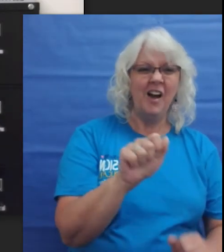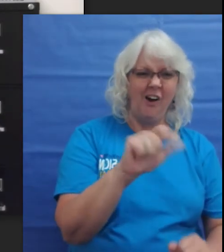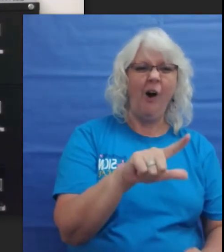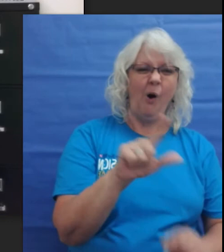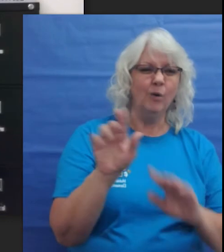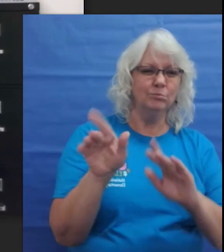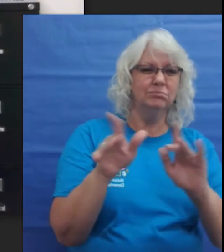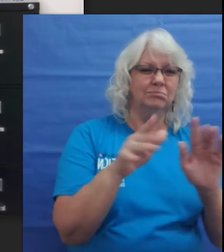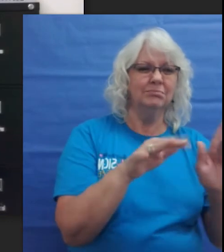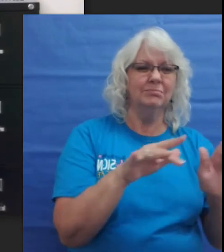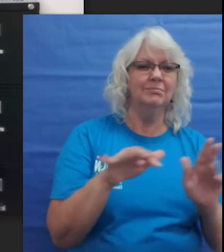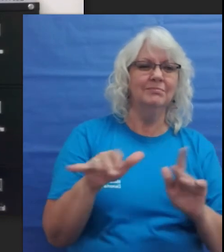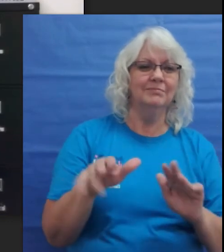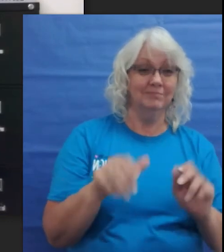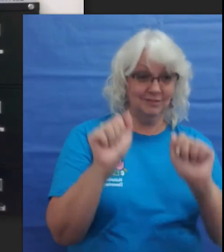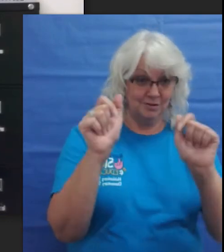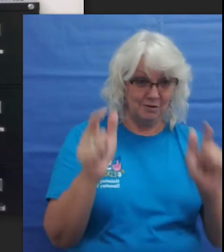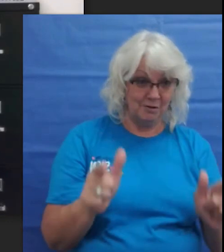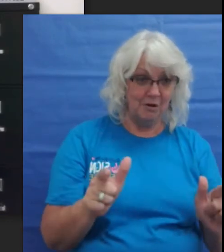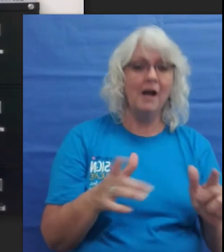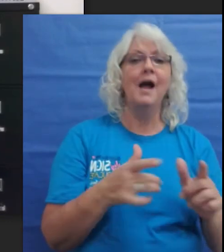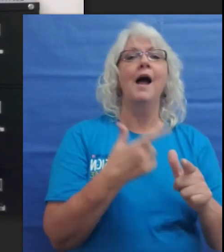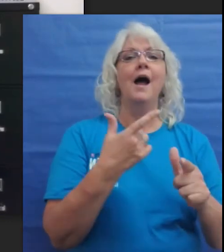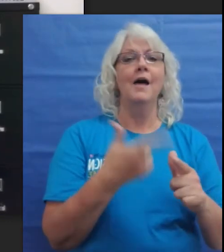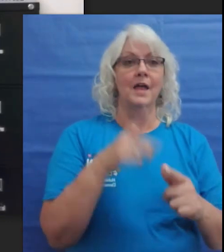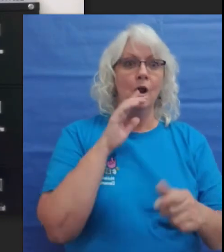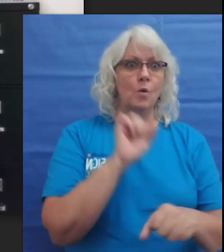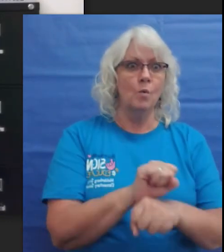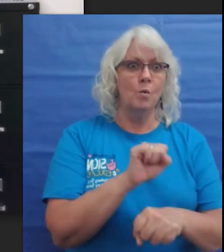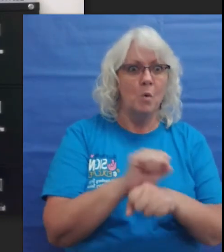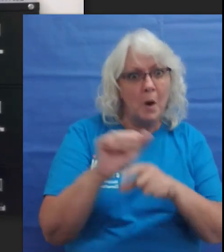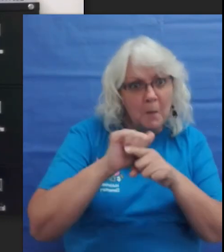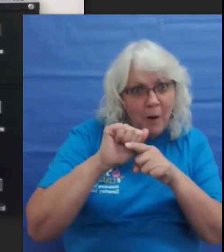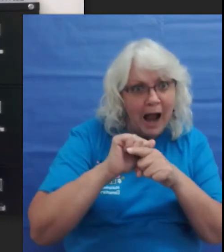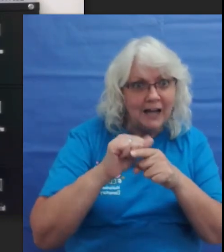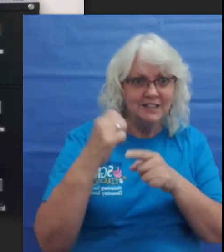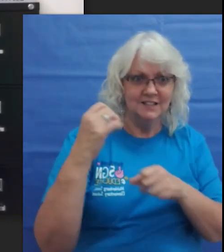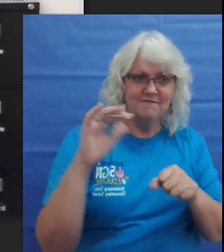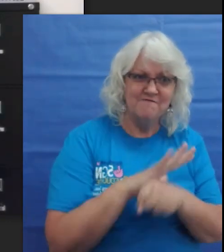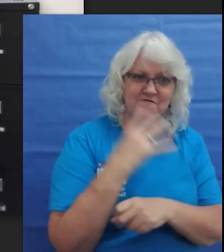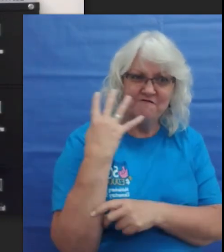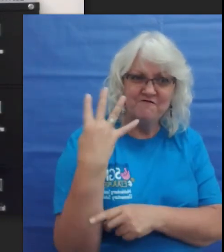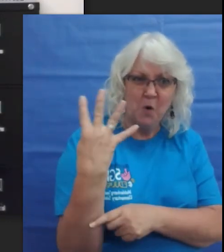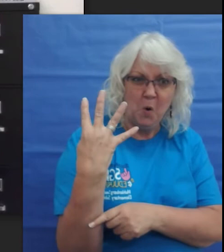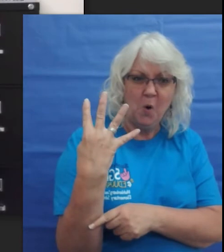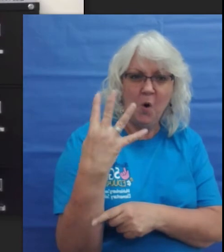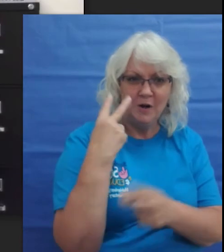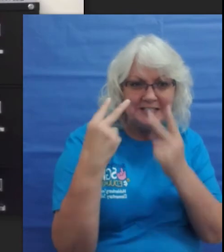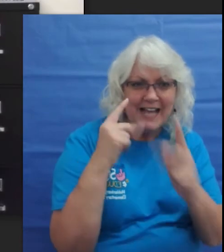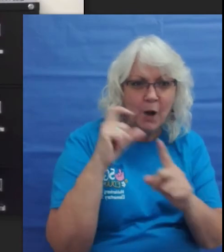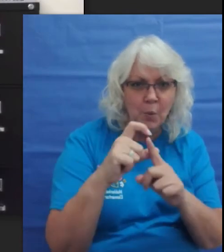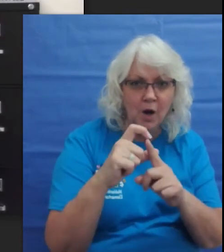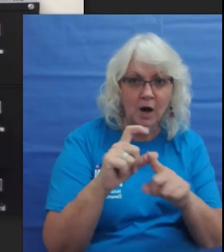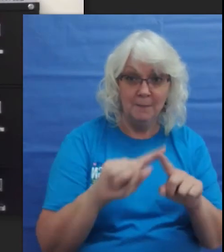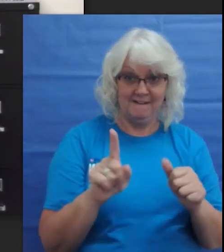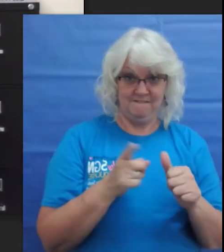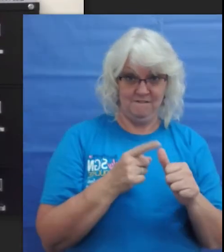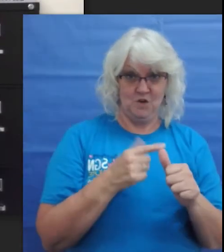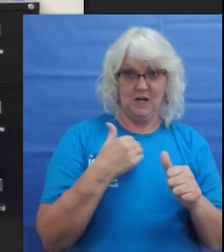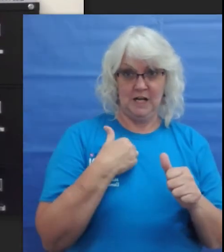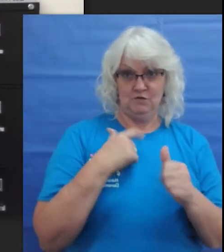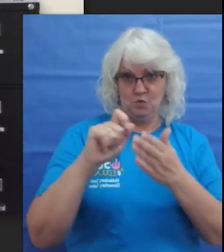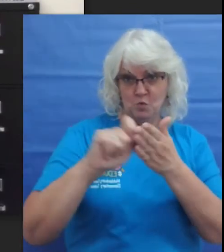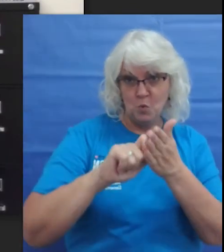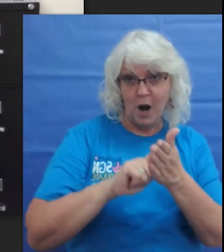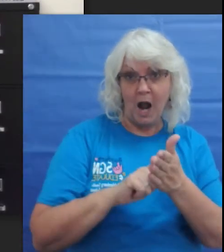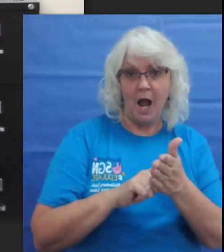Then we're going to work on all four sight words this week. But today's writing work will be for the sight words the